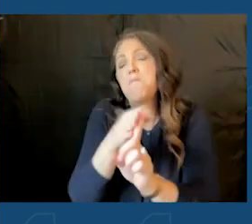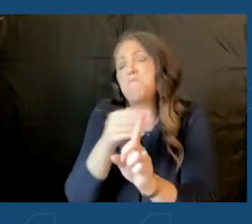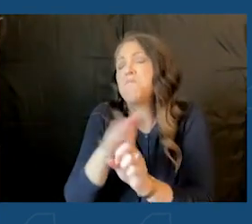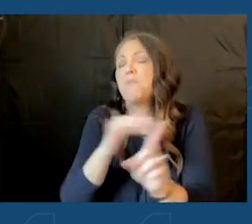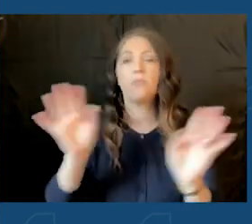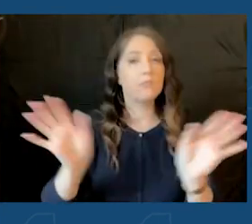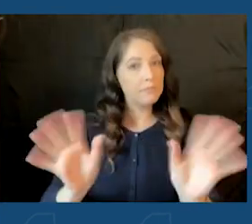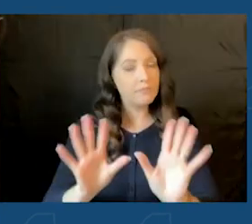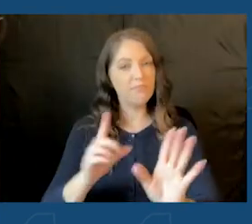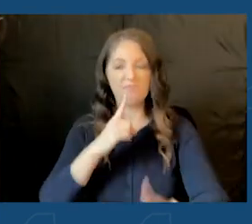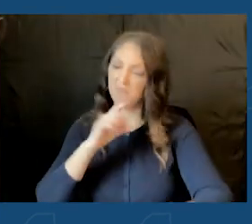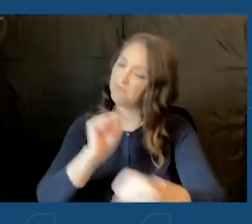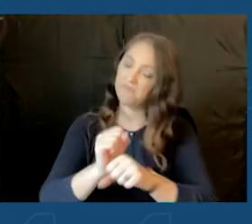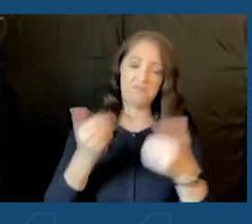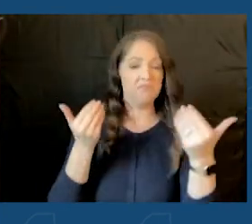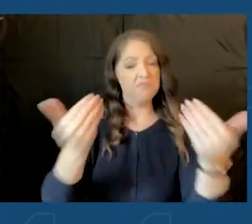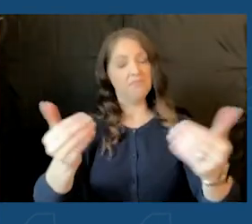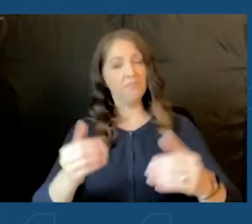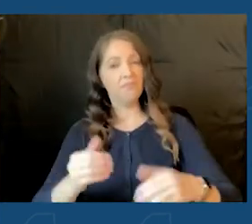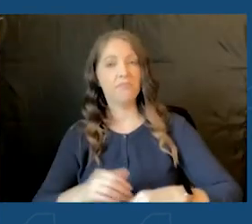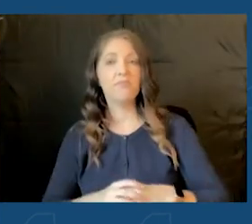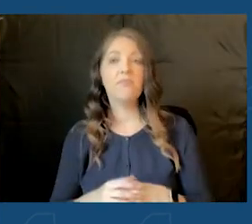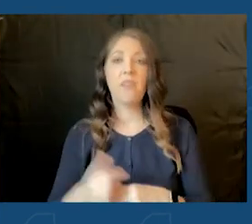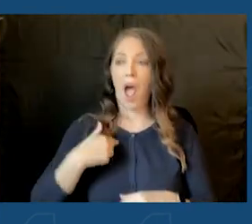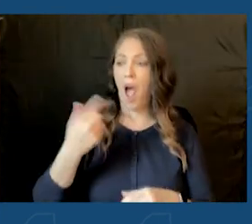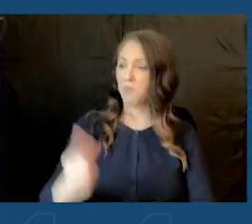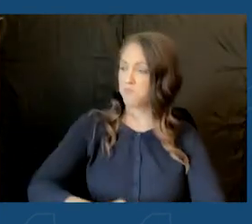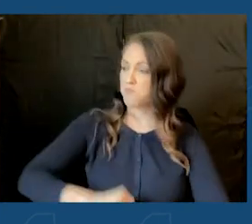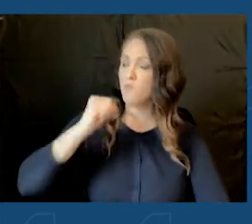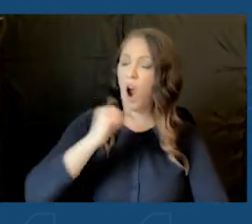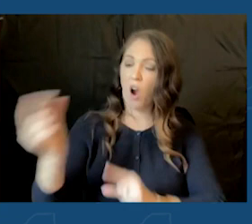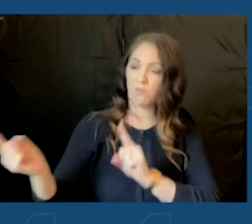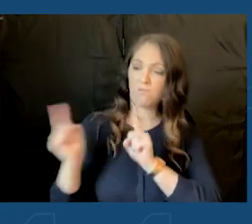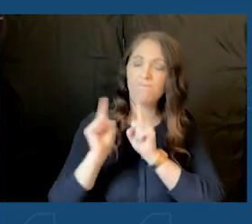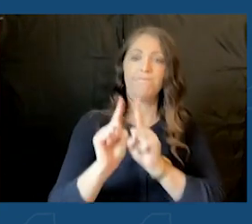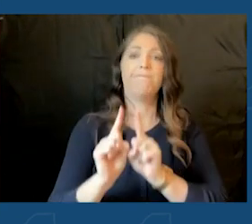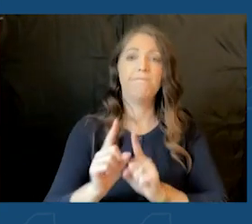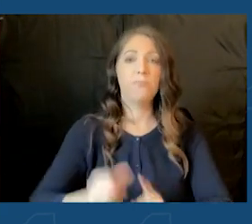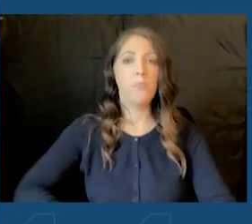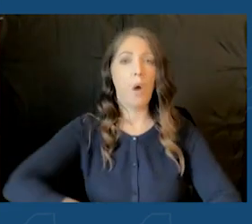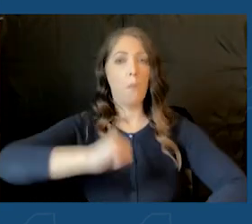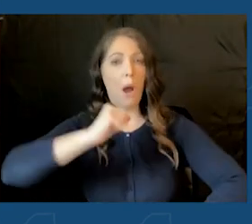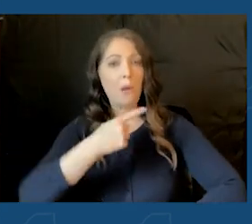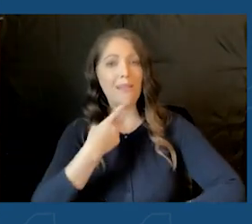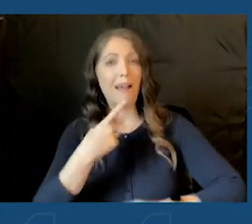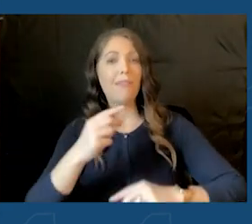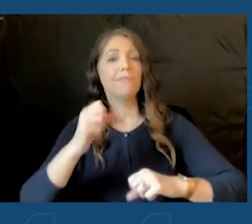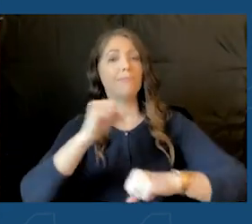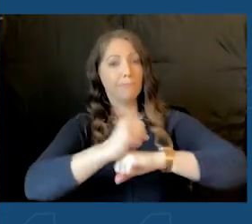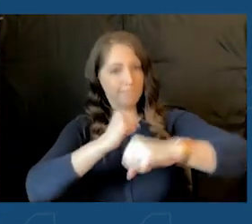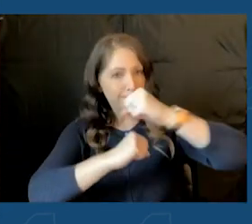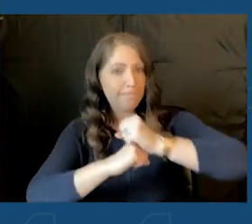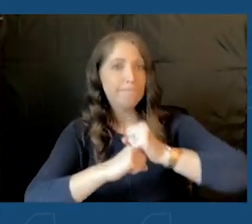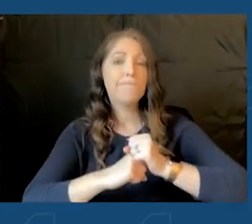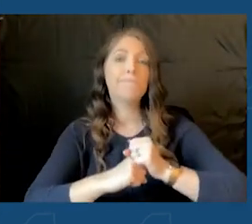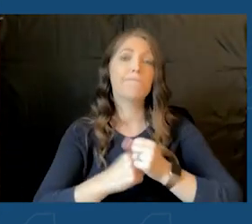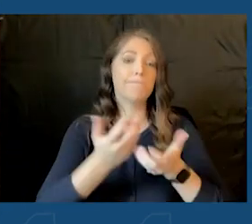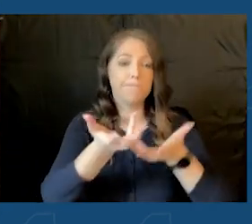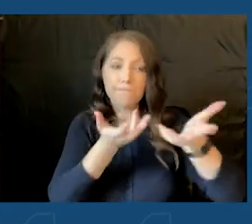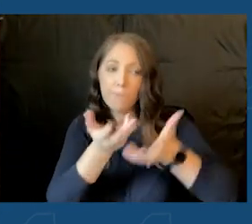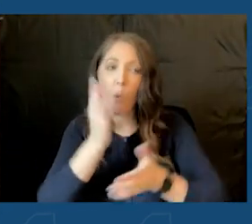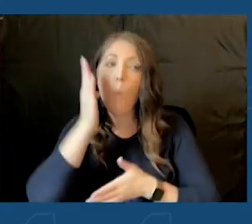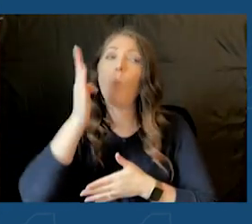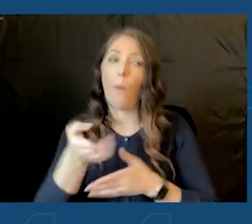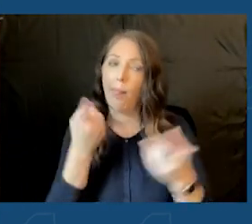the job done. I'm proud to be standing with her. I'm proud to say that she's going to get plenty of more infrastructure deals done, whether it's on Long Island or it's